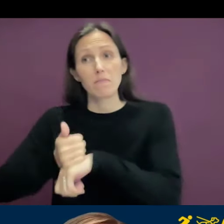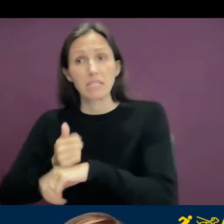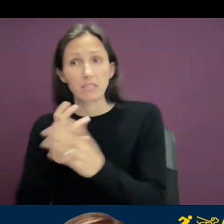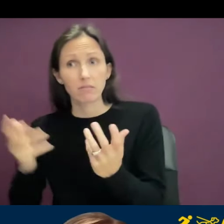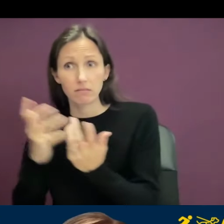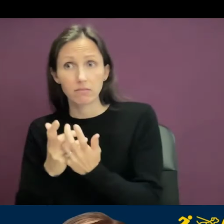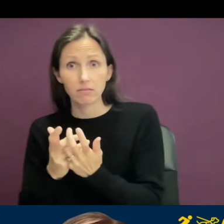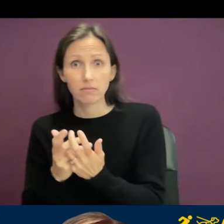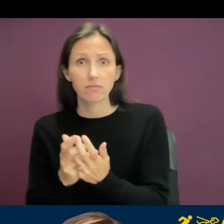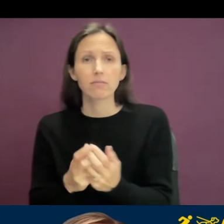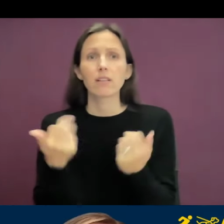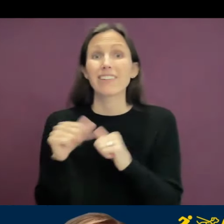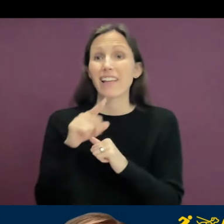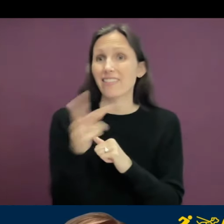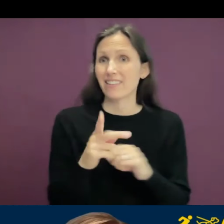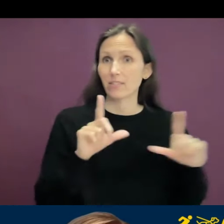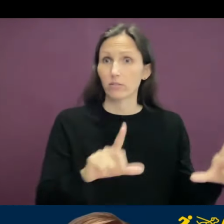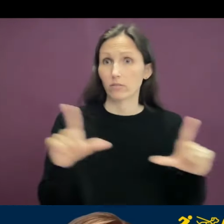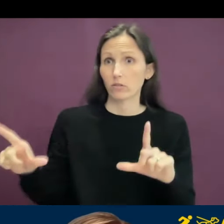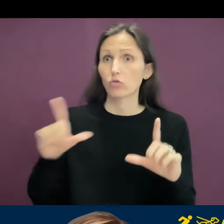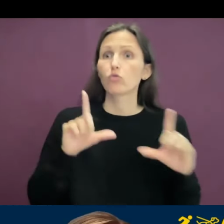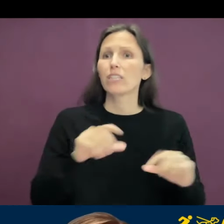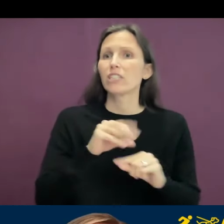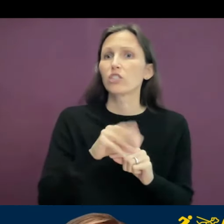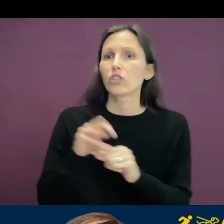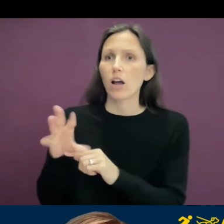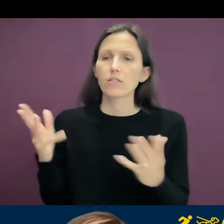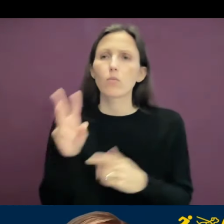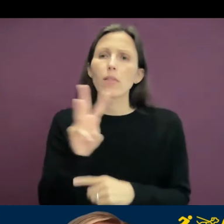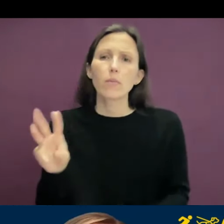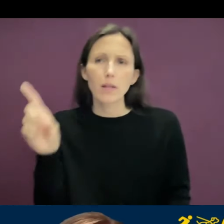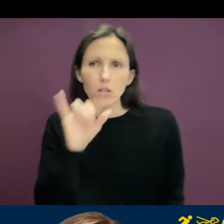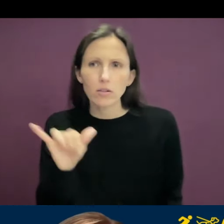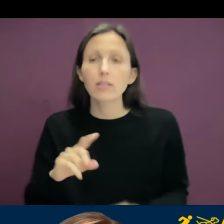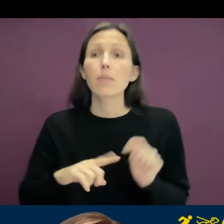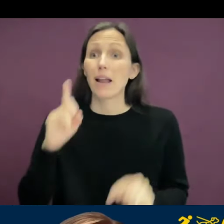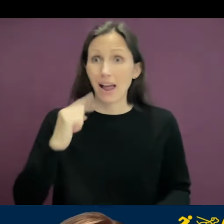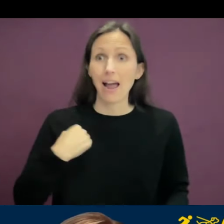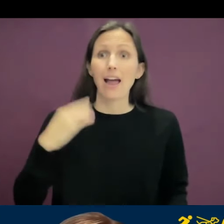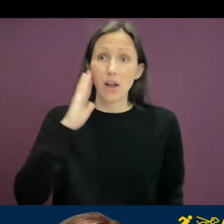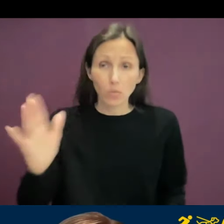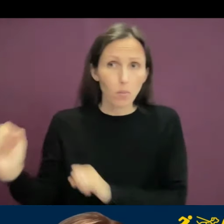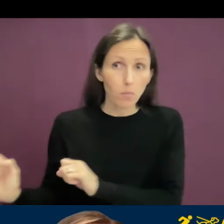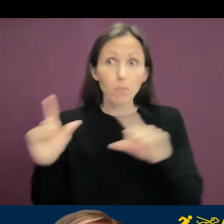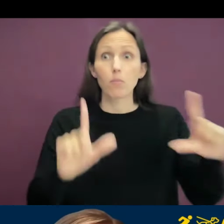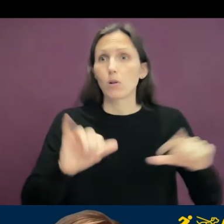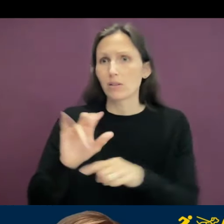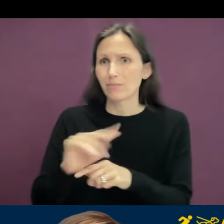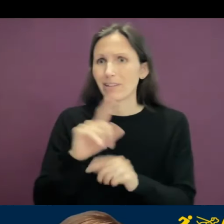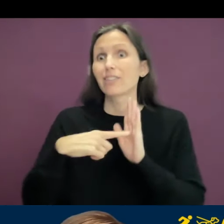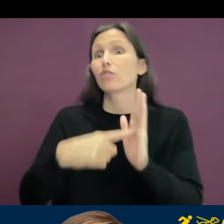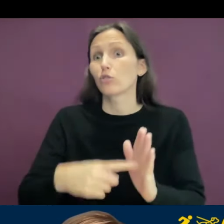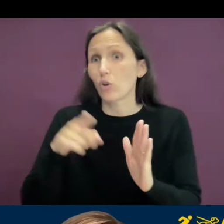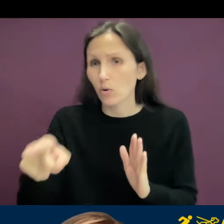Again, these are two screenshots of what those web pages may look like, but I'm going to be going through now and showing you an example of a